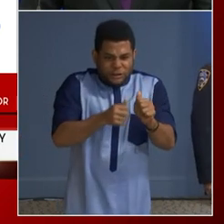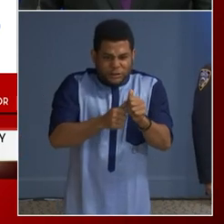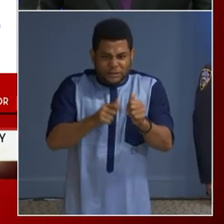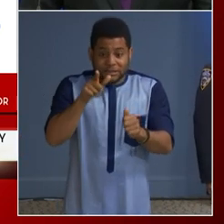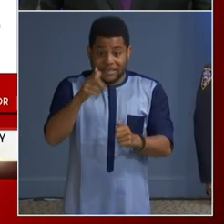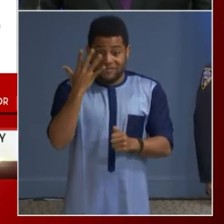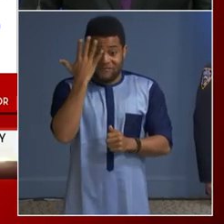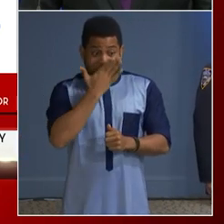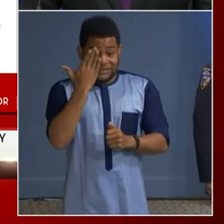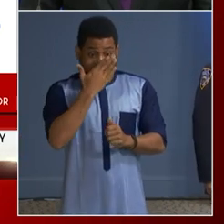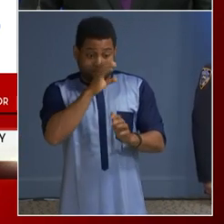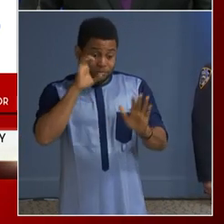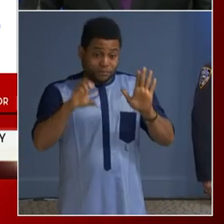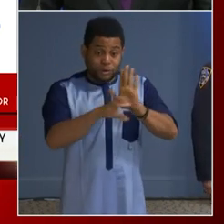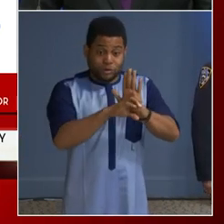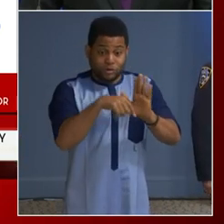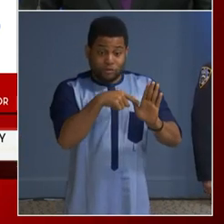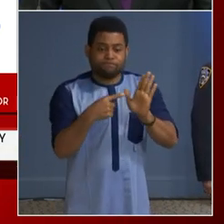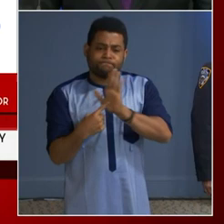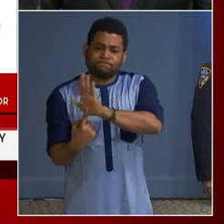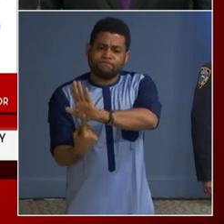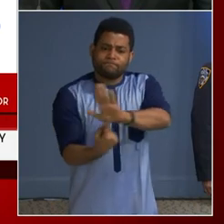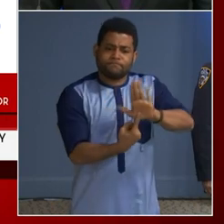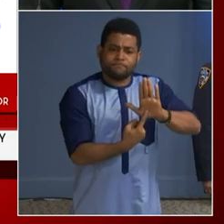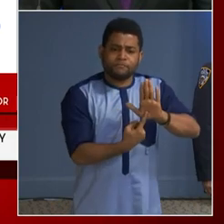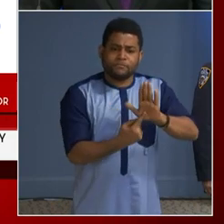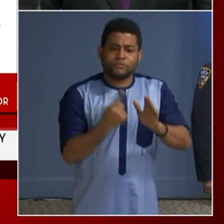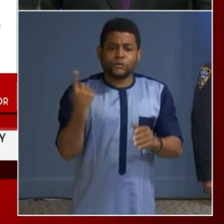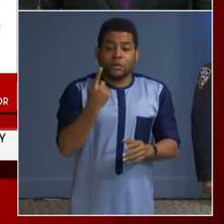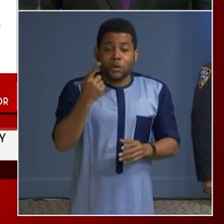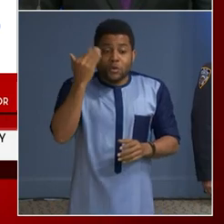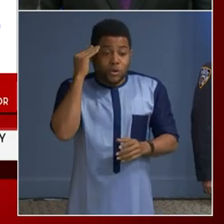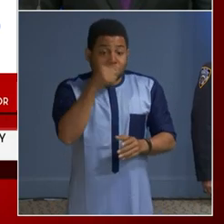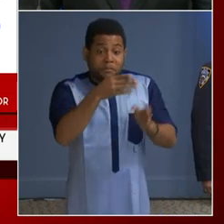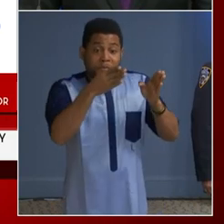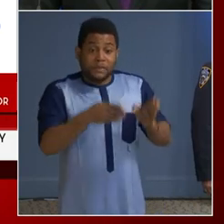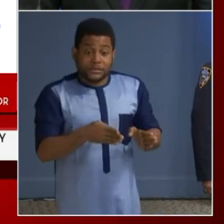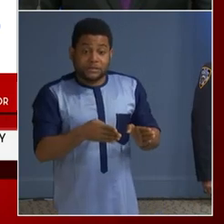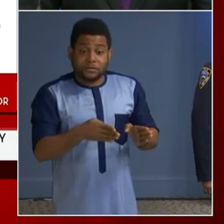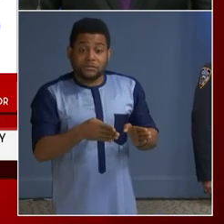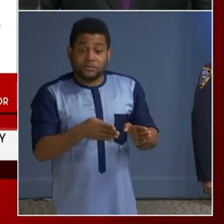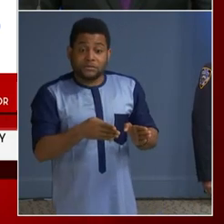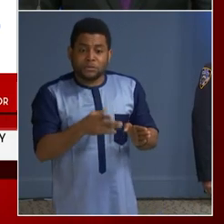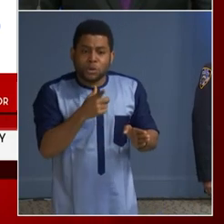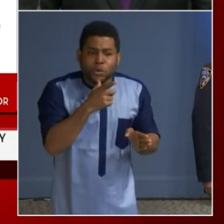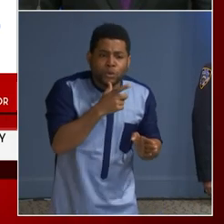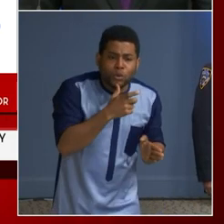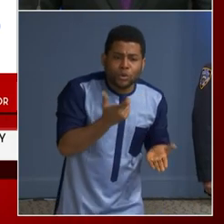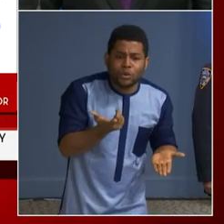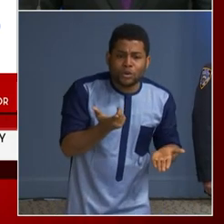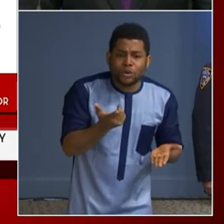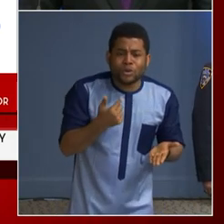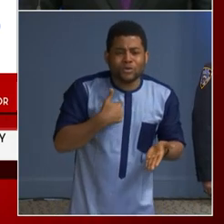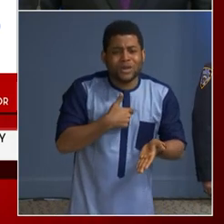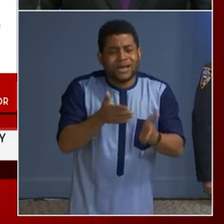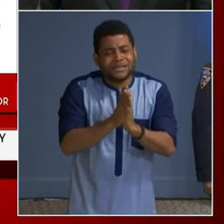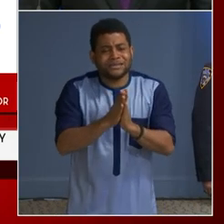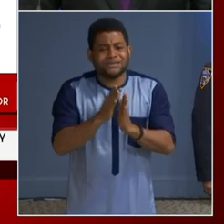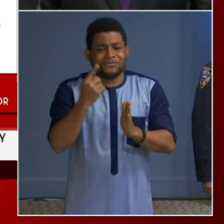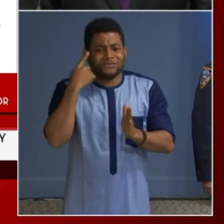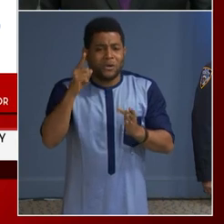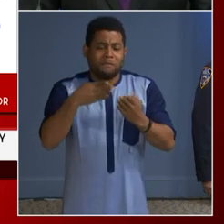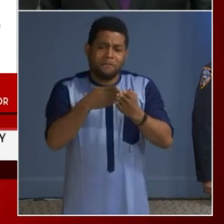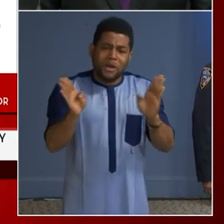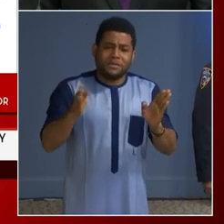have. Someone knows this person. We're asking for the public to find